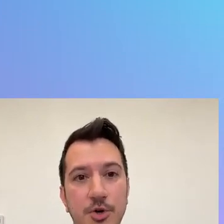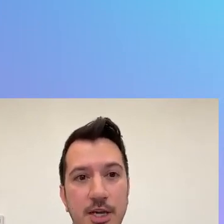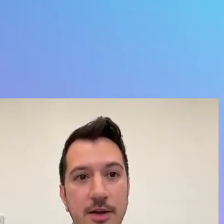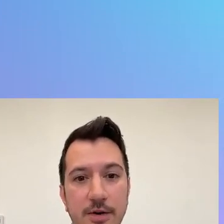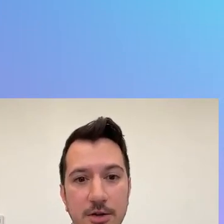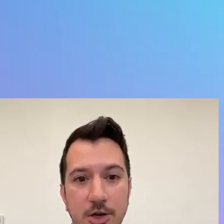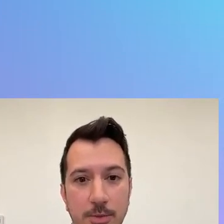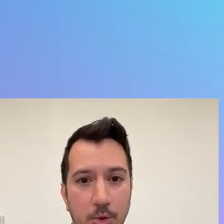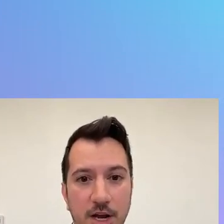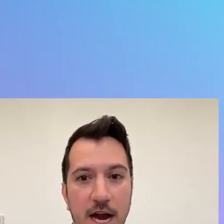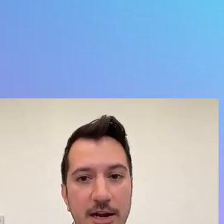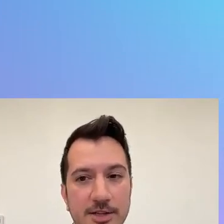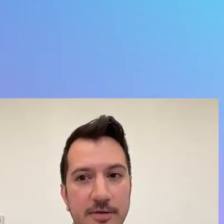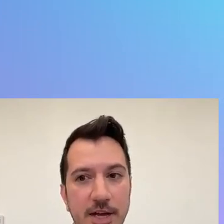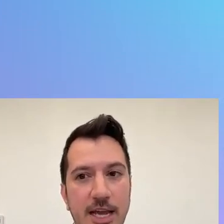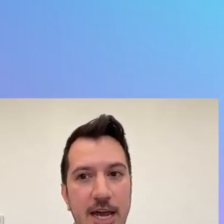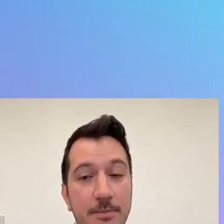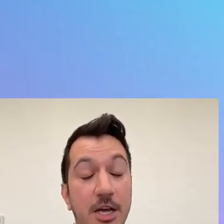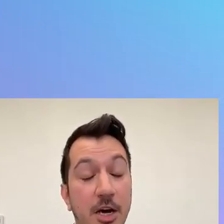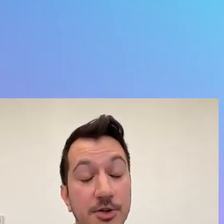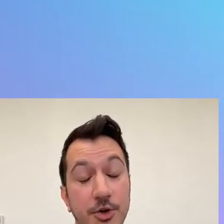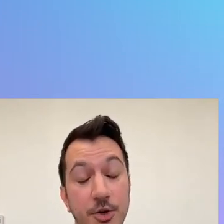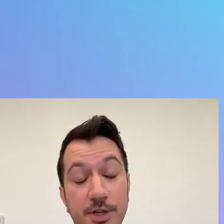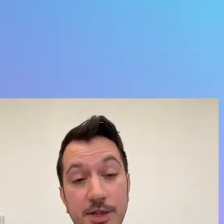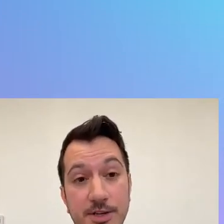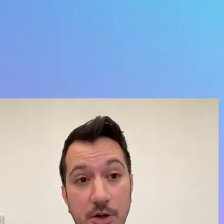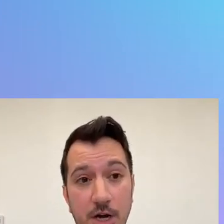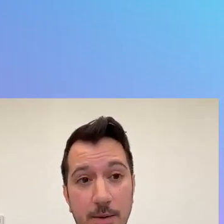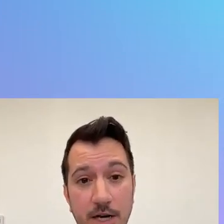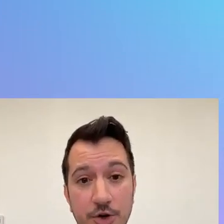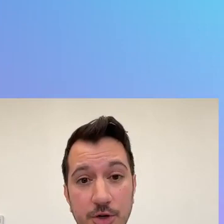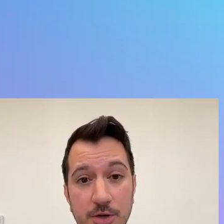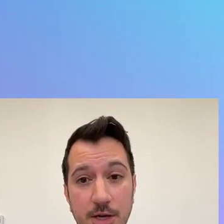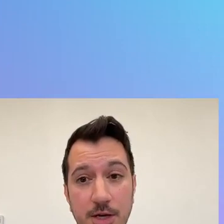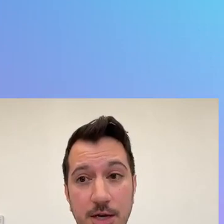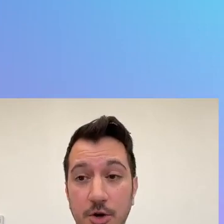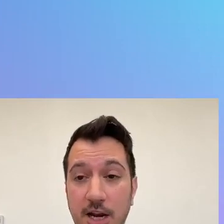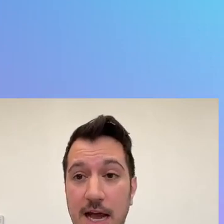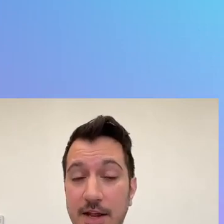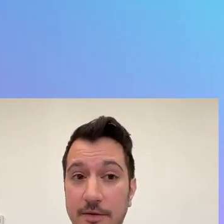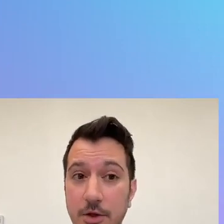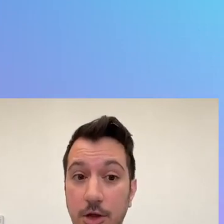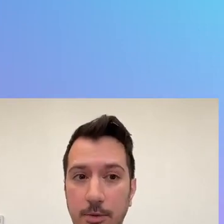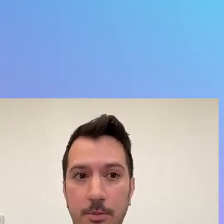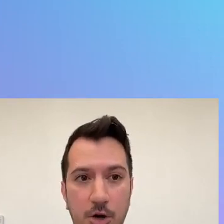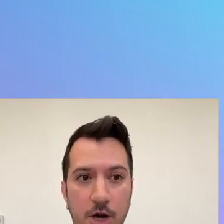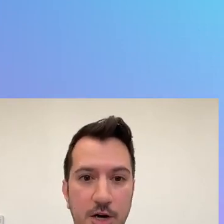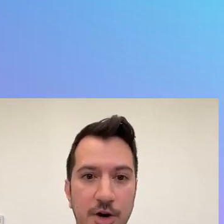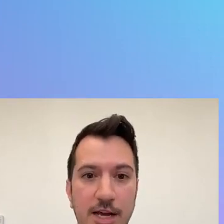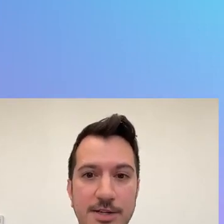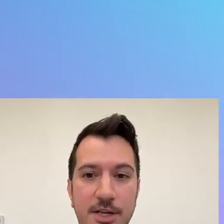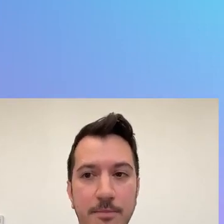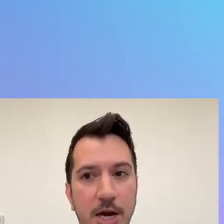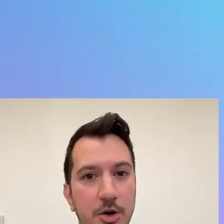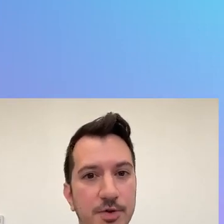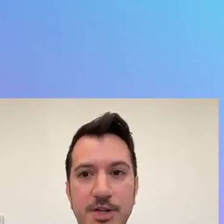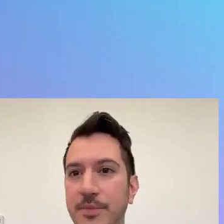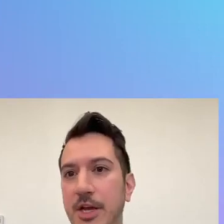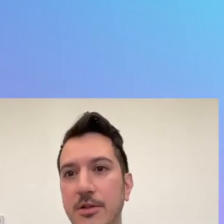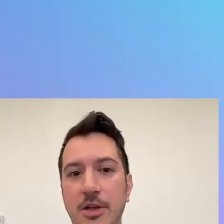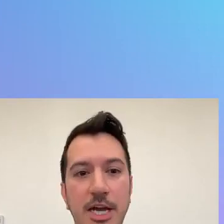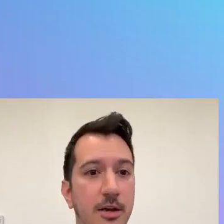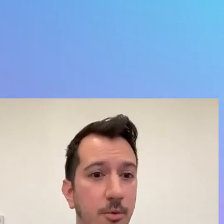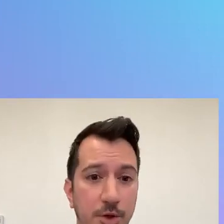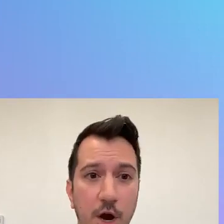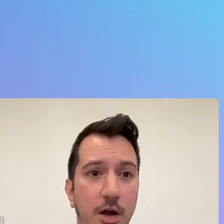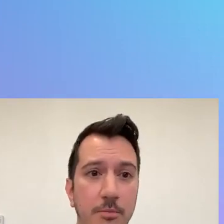going to give a little bit more guidance of like, hey, because you're using this color combination, you're going to have a little bit more contrast compared to